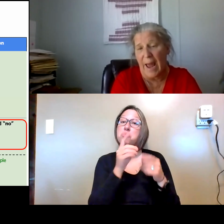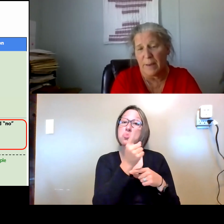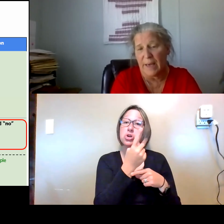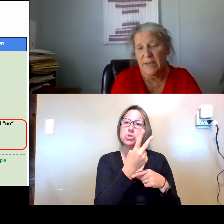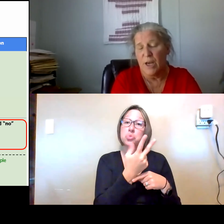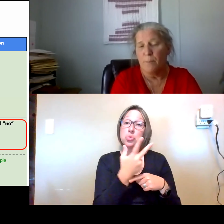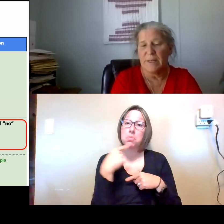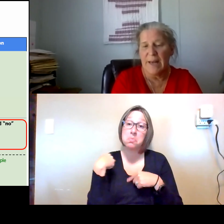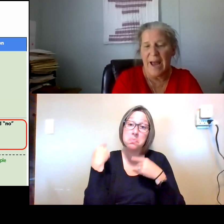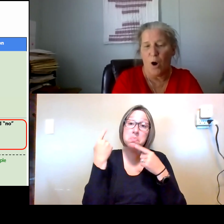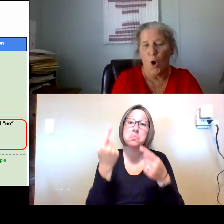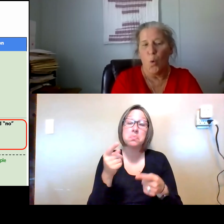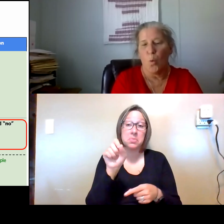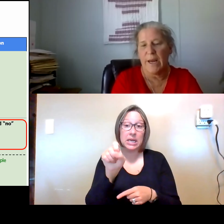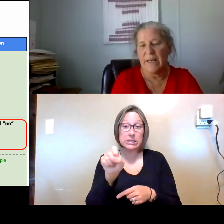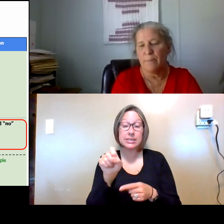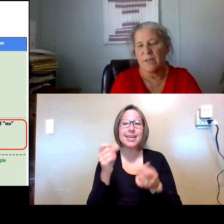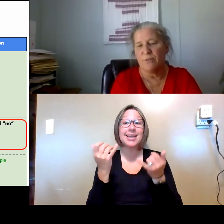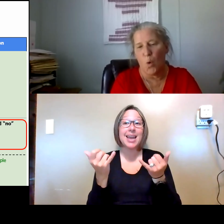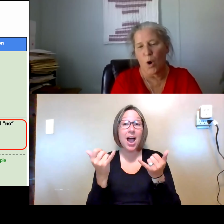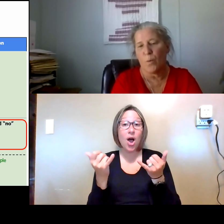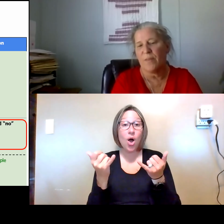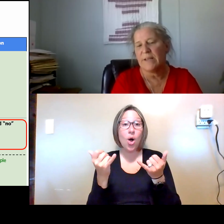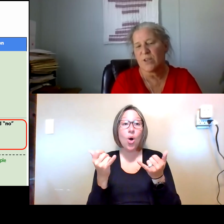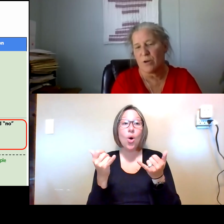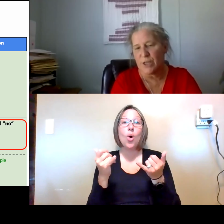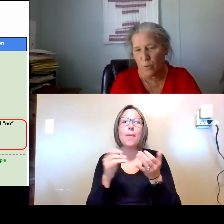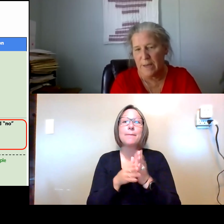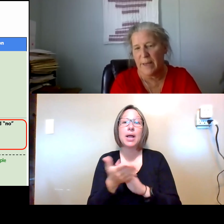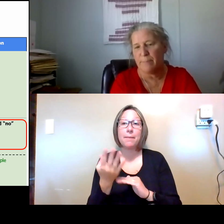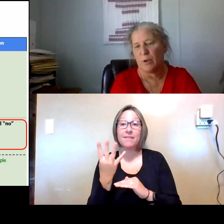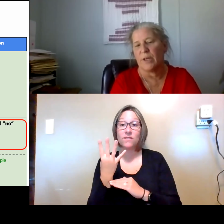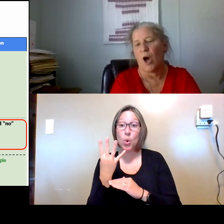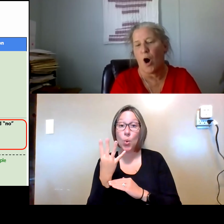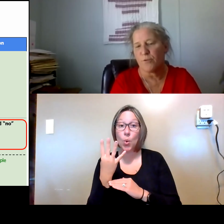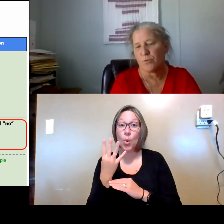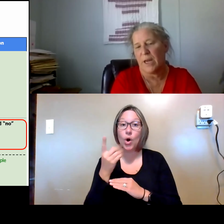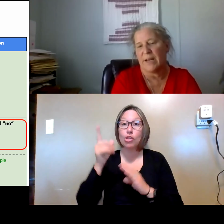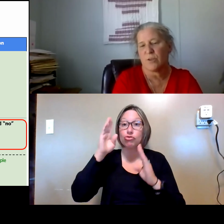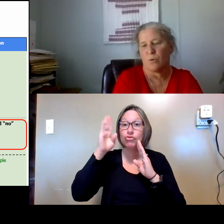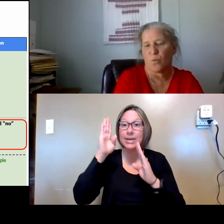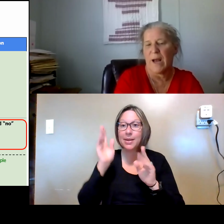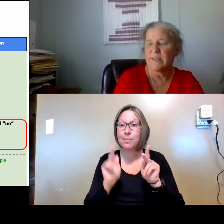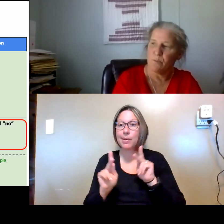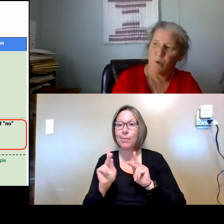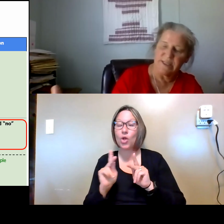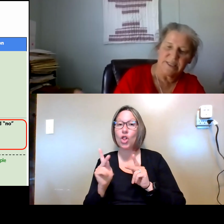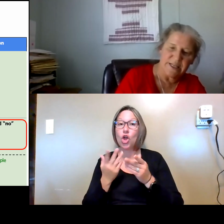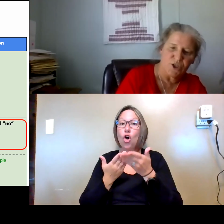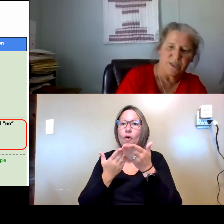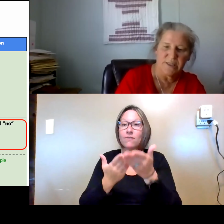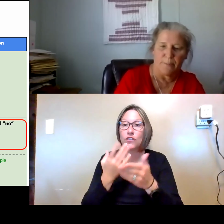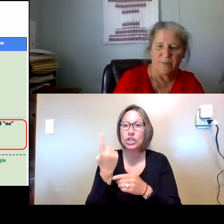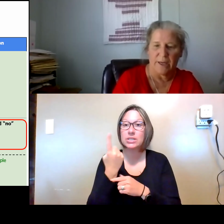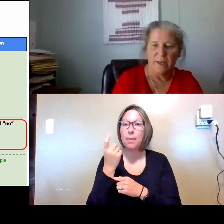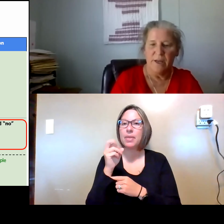they have been. But now we're getting them into 4, where they start to greet people and offer things or direct someone's